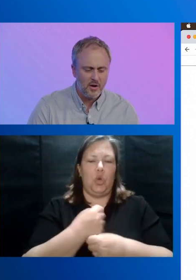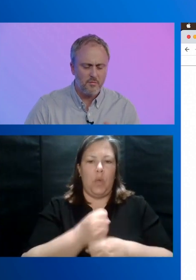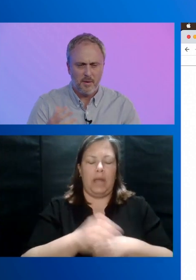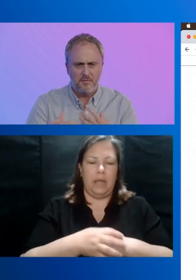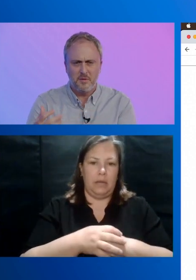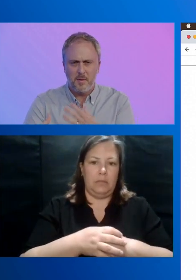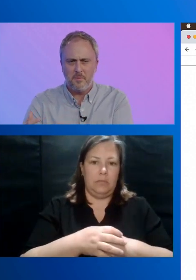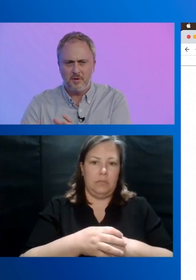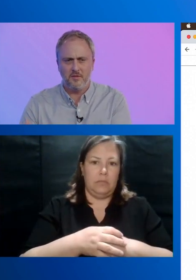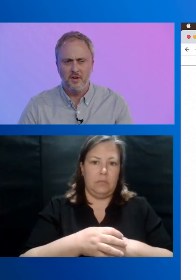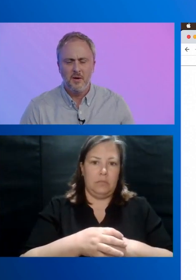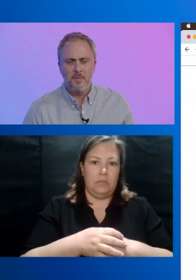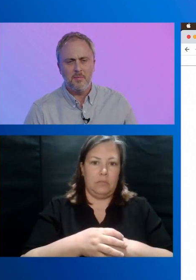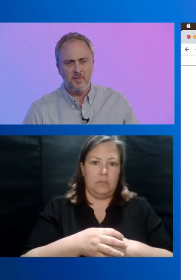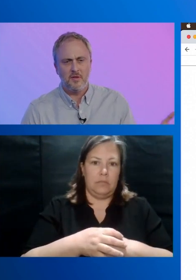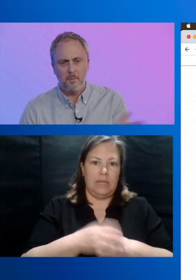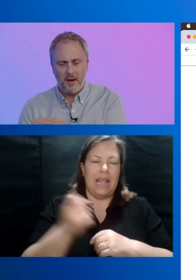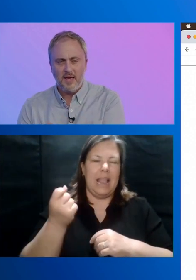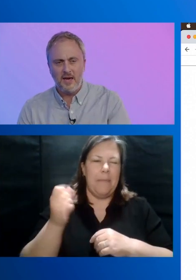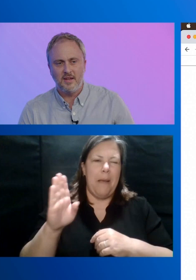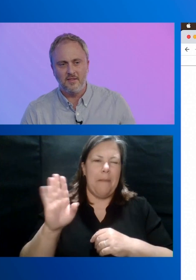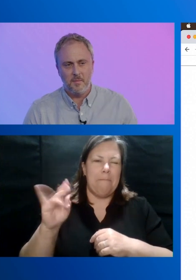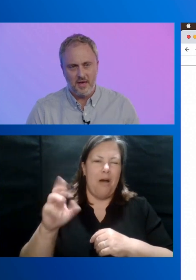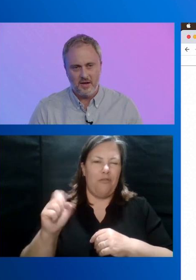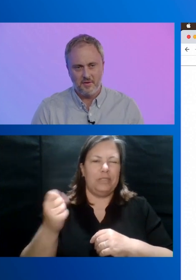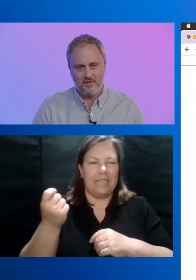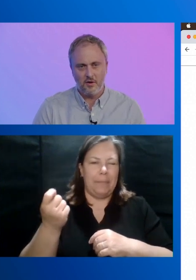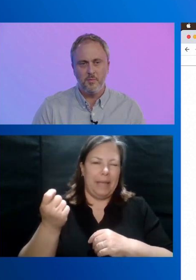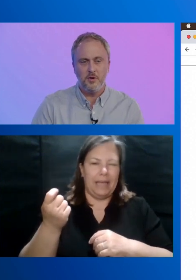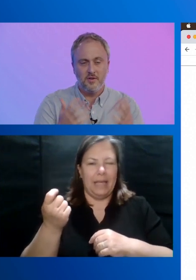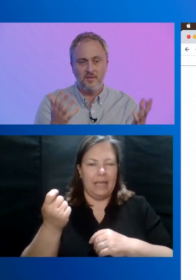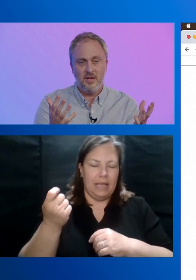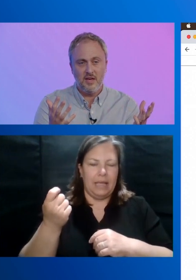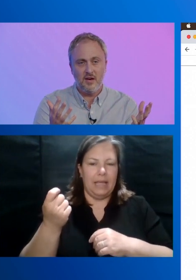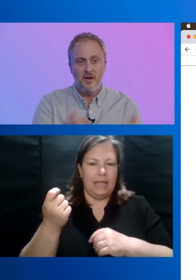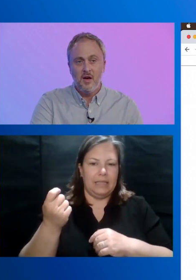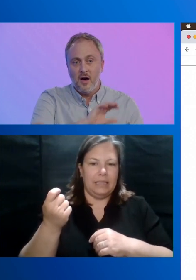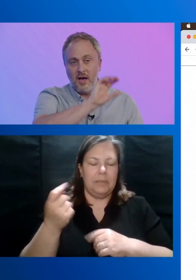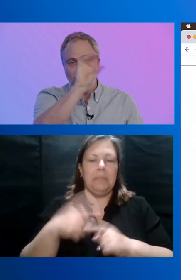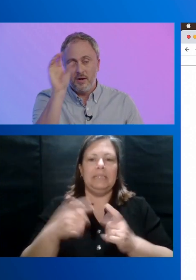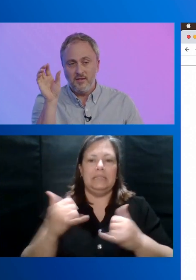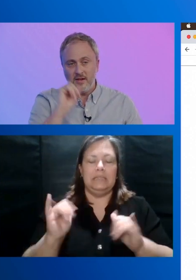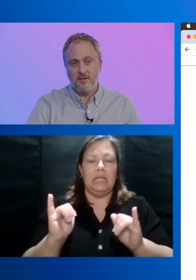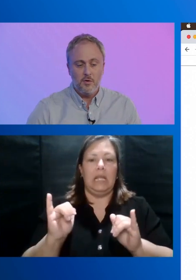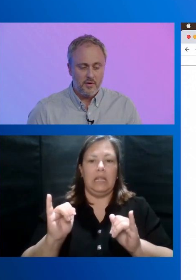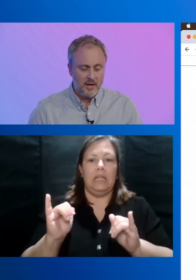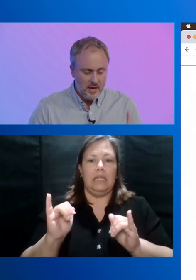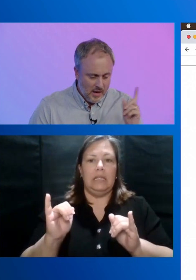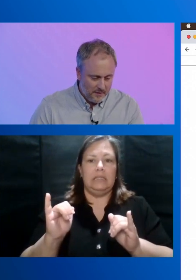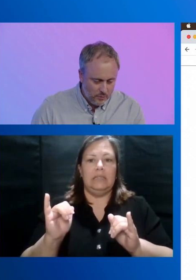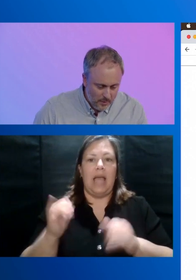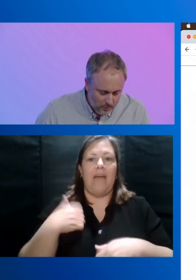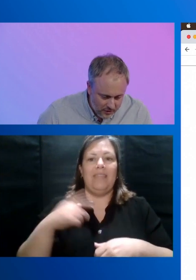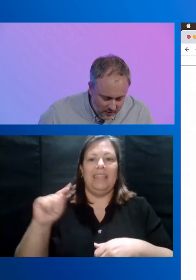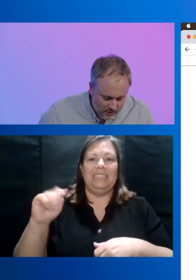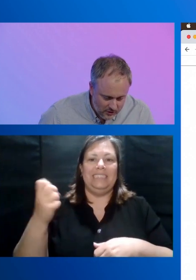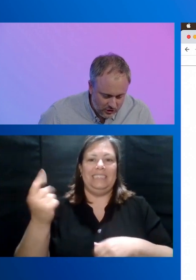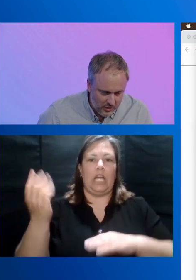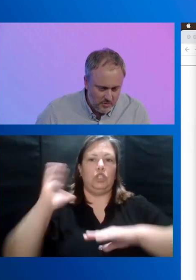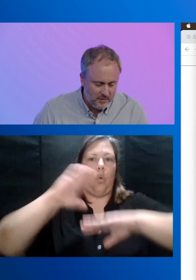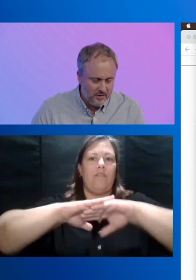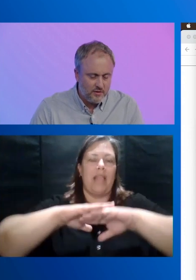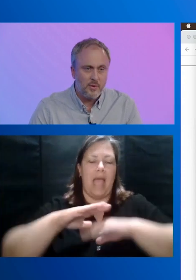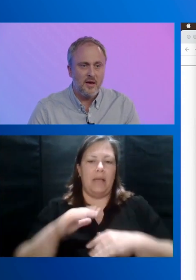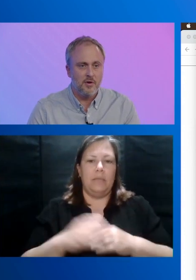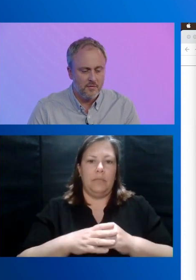Now it kind of buffers a bit because maybe the player head gets a bit ahead of itself, but you can see here I have my text overlay. And there's one more thing I wanted to